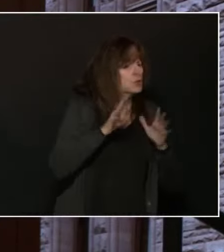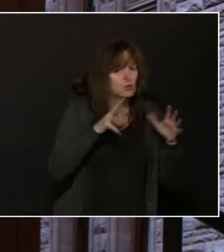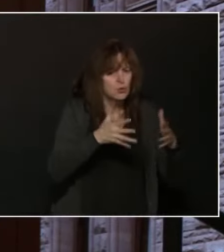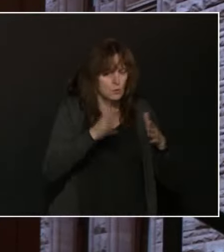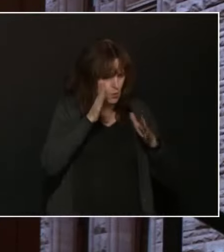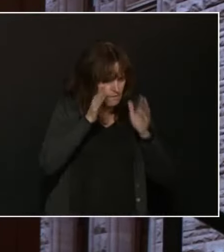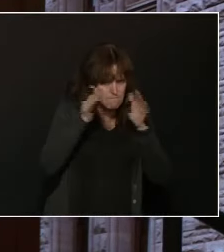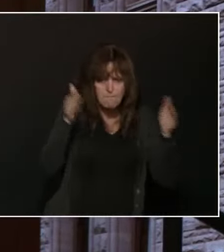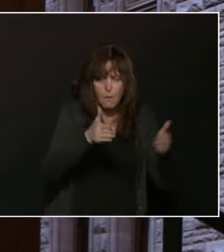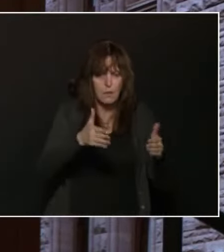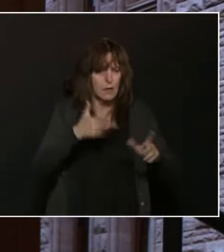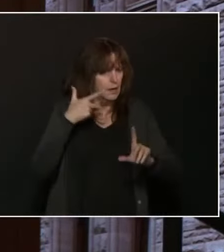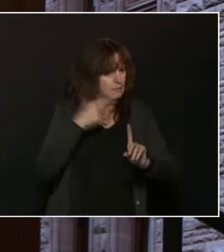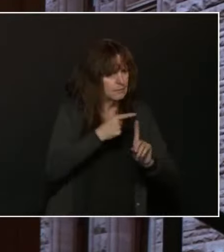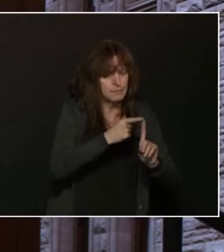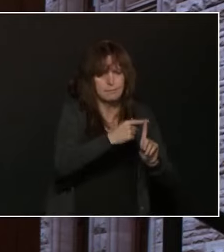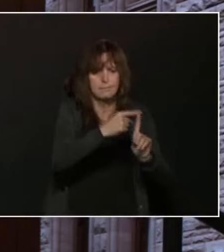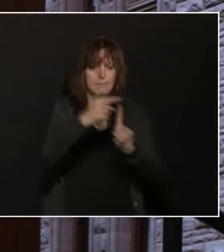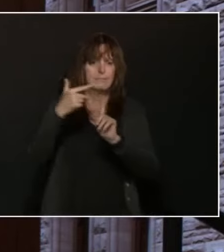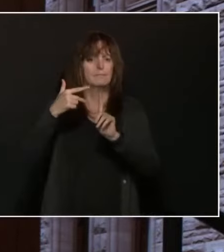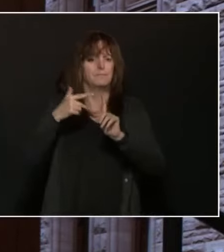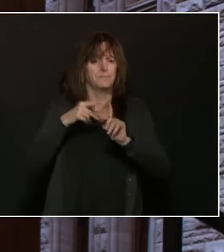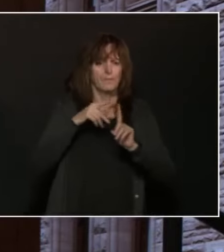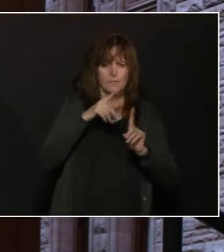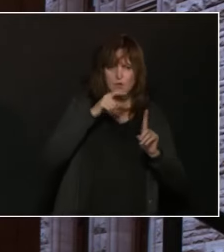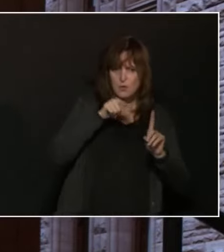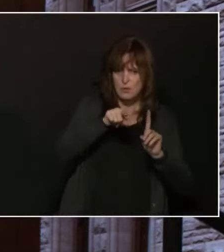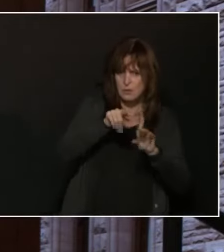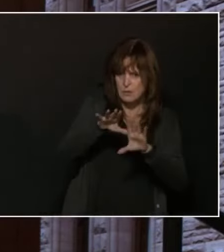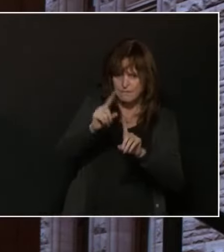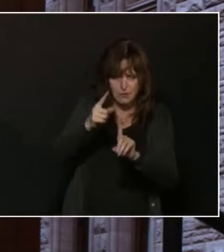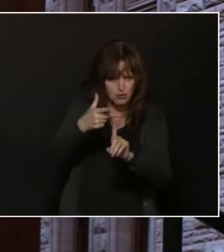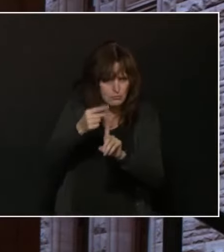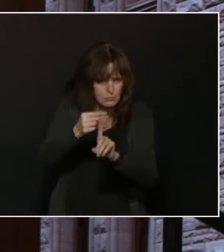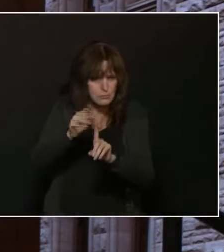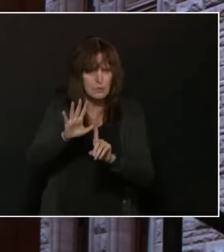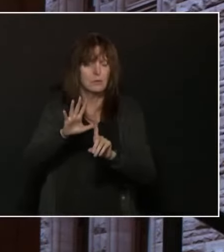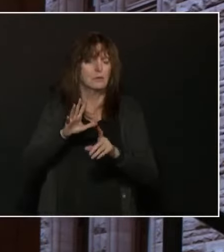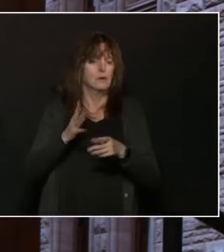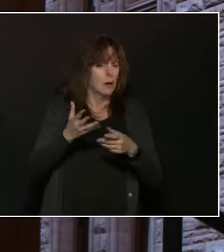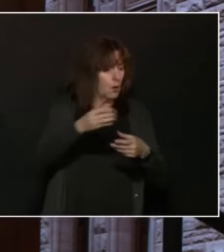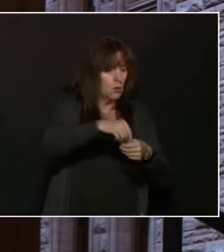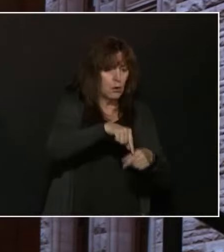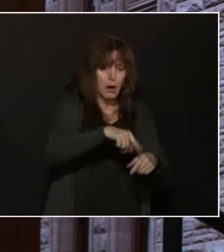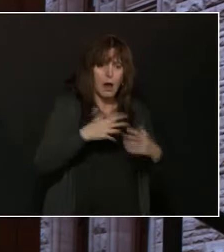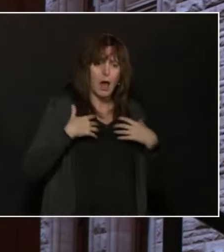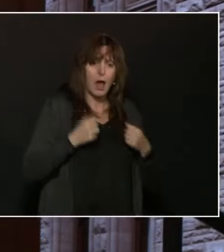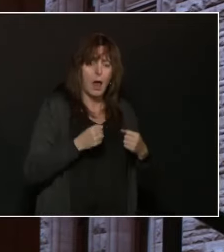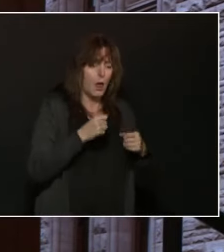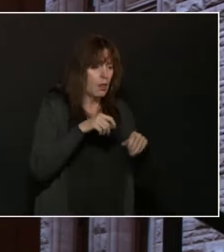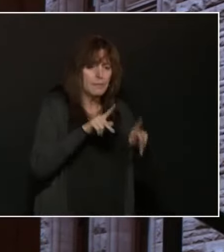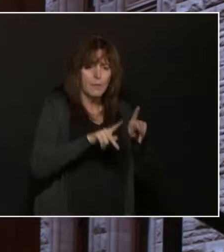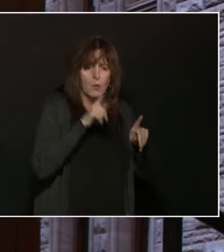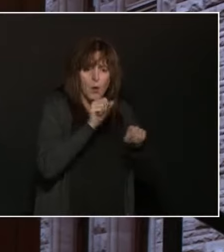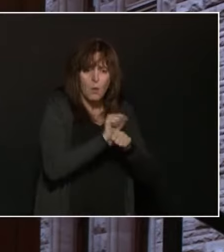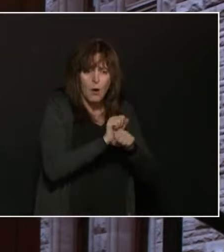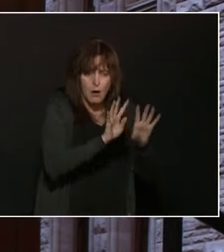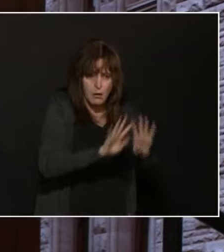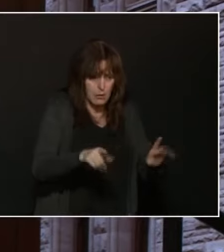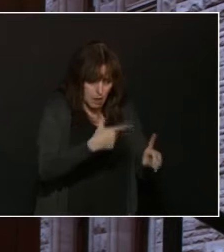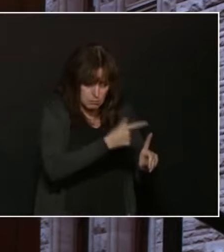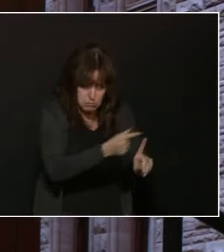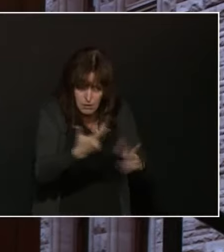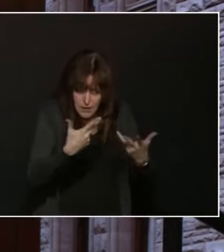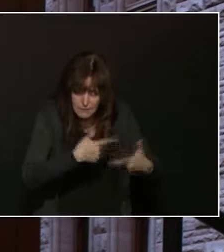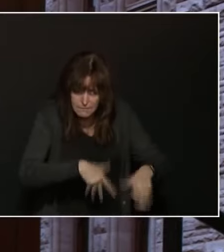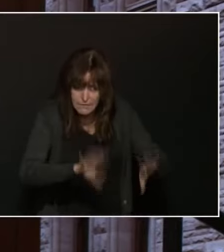like anyone who has had a first dose, including our healthcare workers, will get their second dose within the time frames we alluded to in a period no longer than